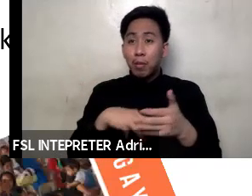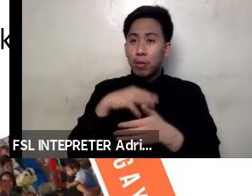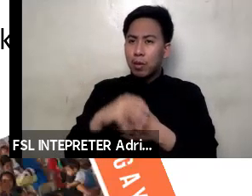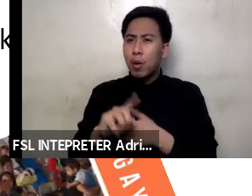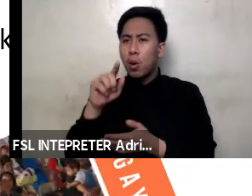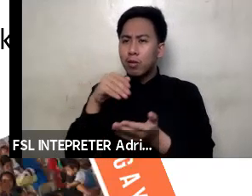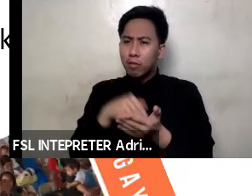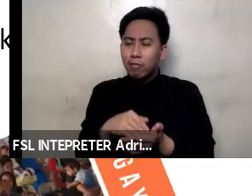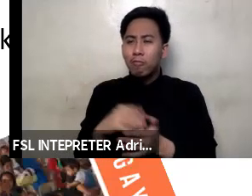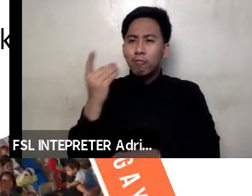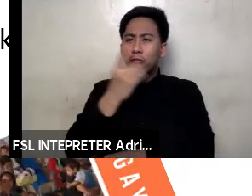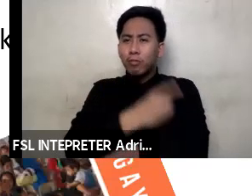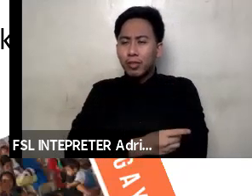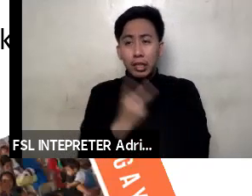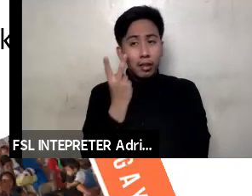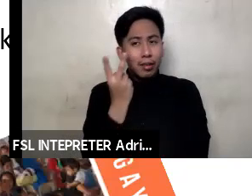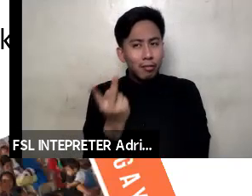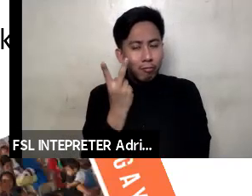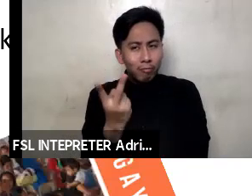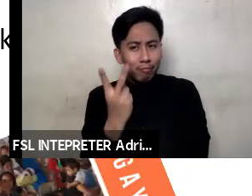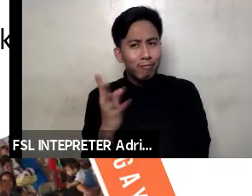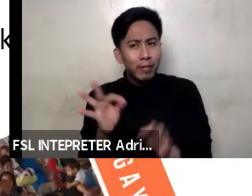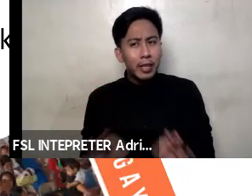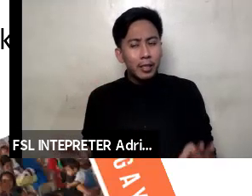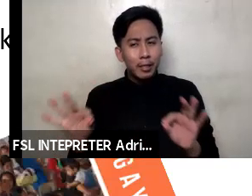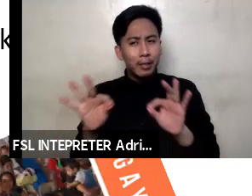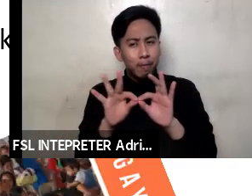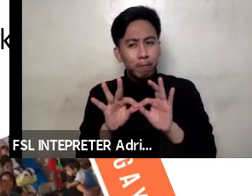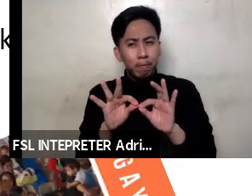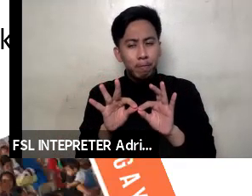days. And you will see that essentially,